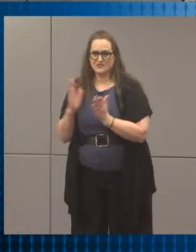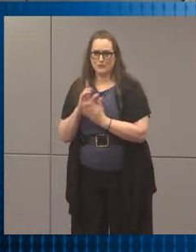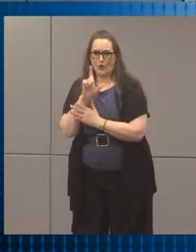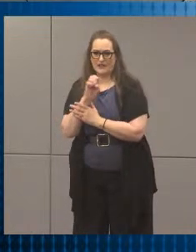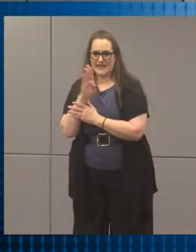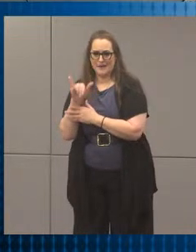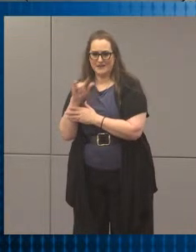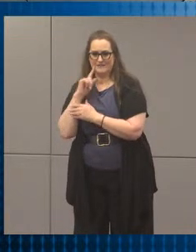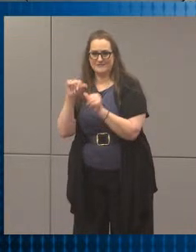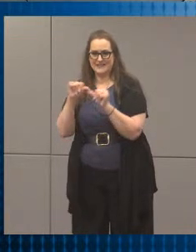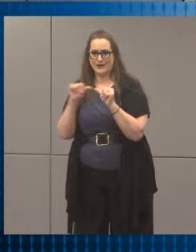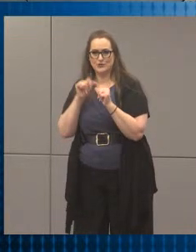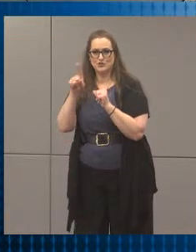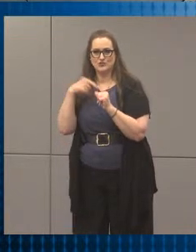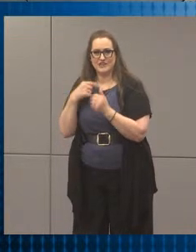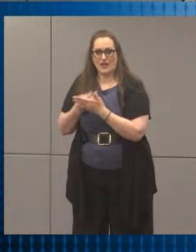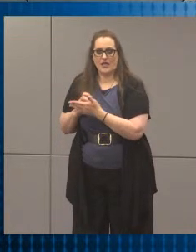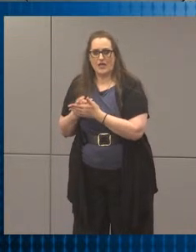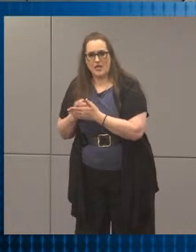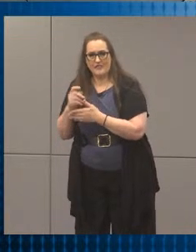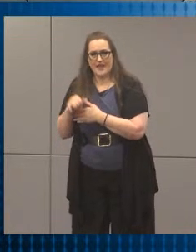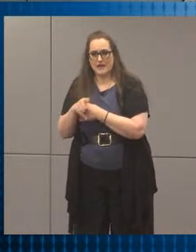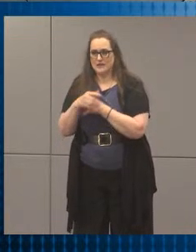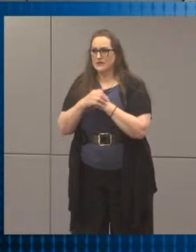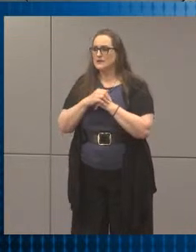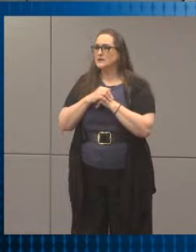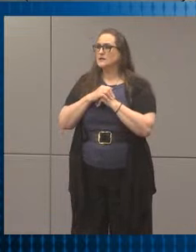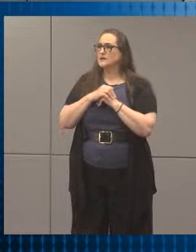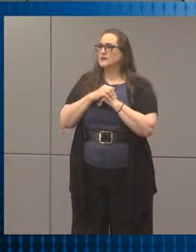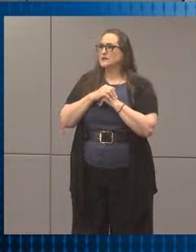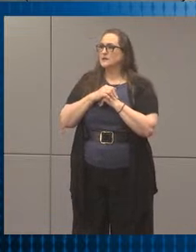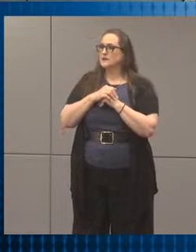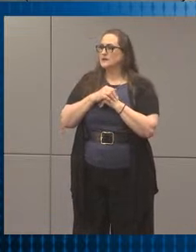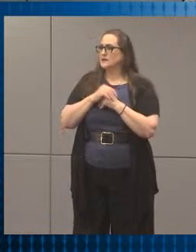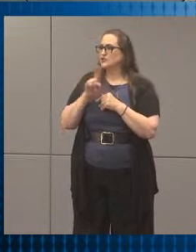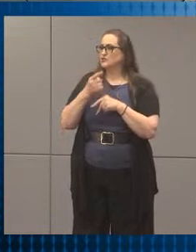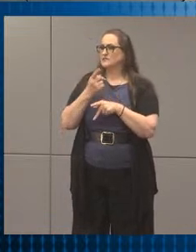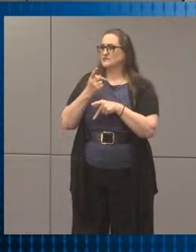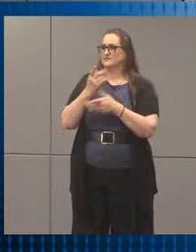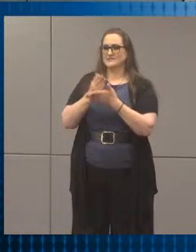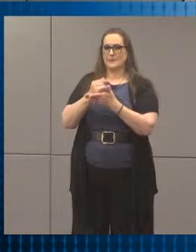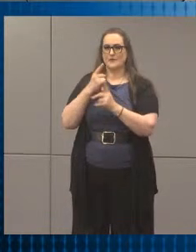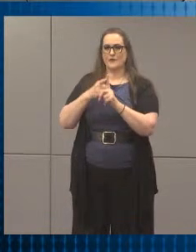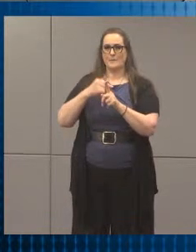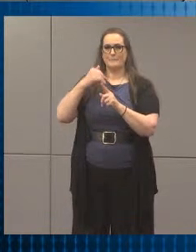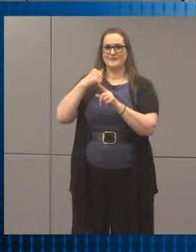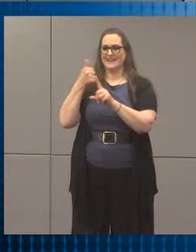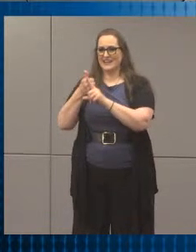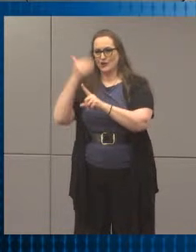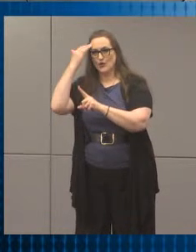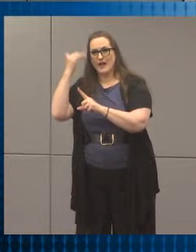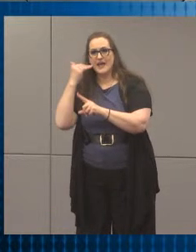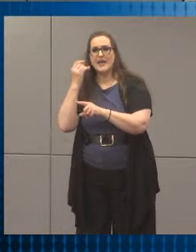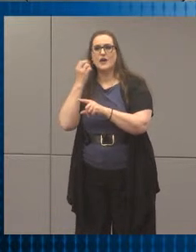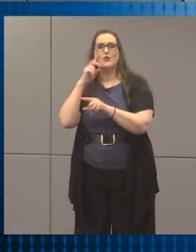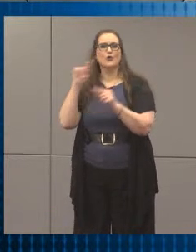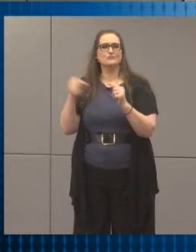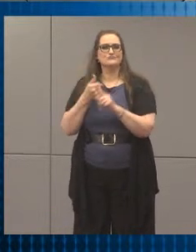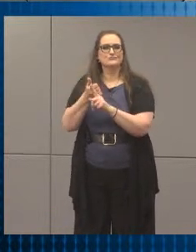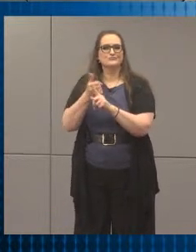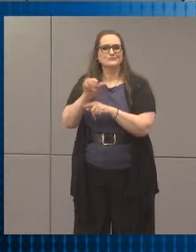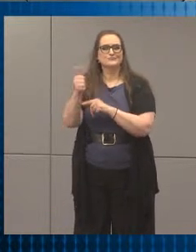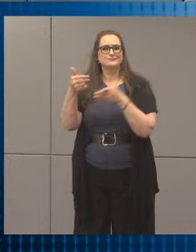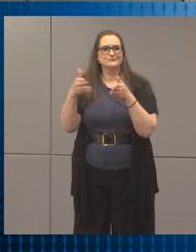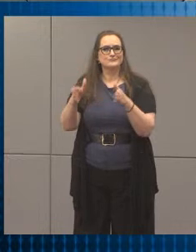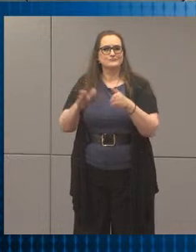that area where she had the convulsion, and just to keep her from hitting her head or injuring herself in any other